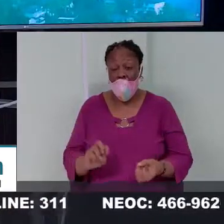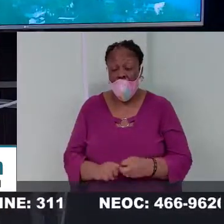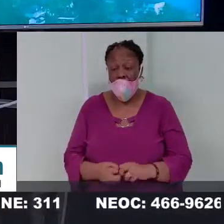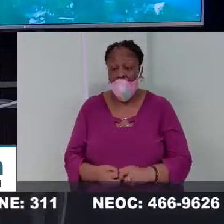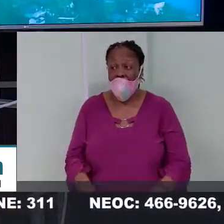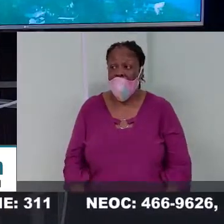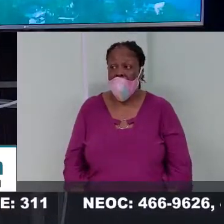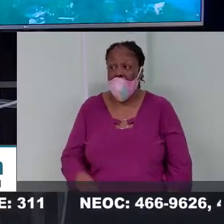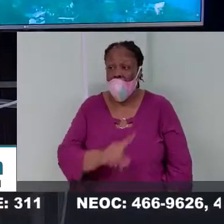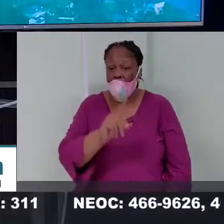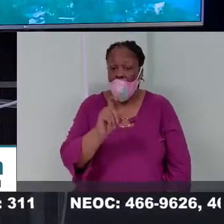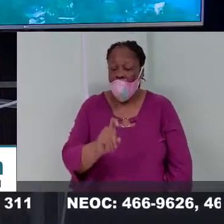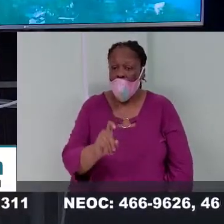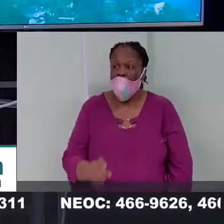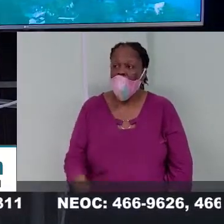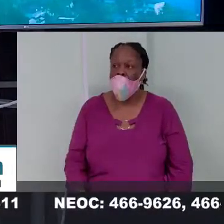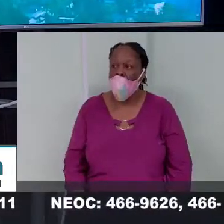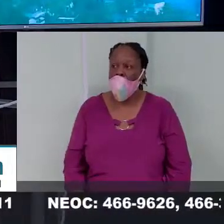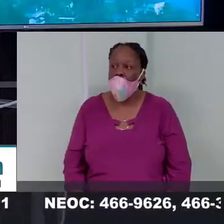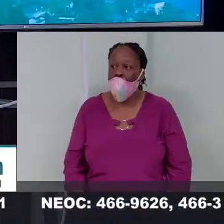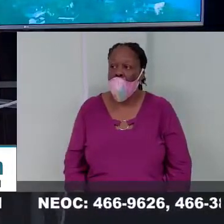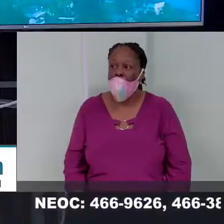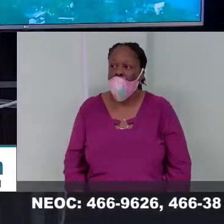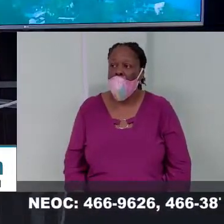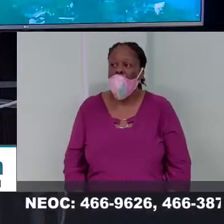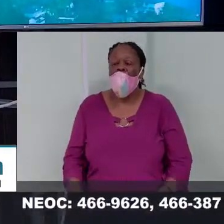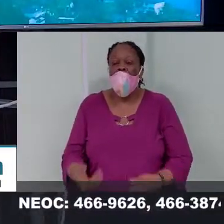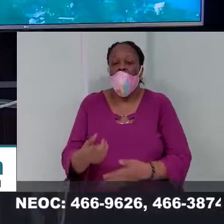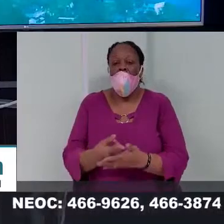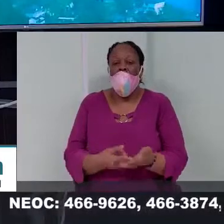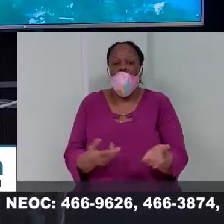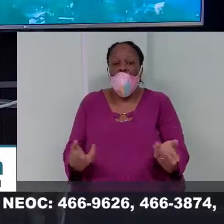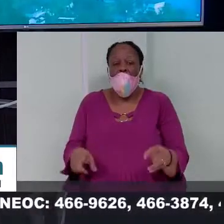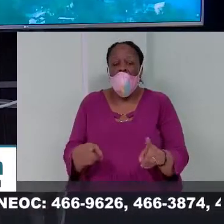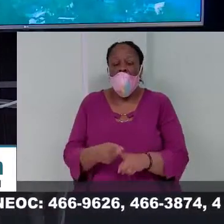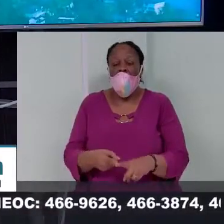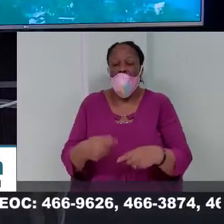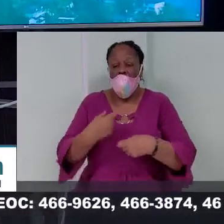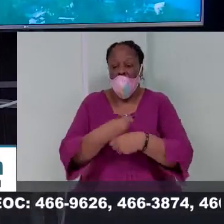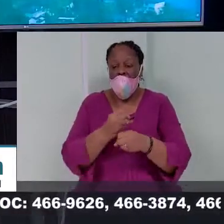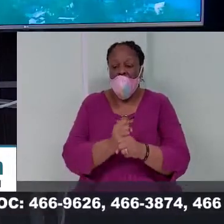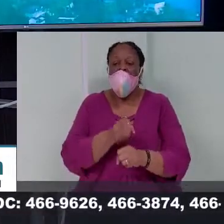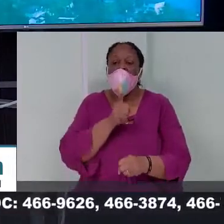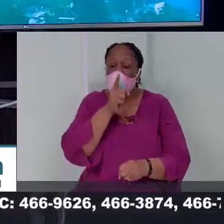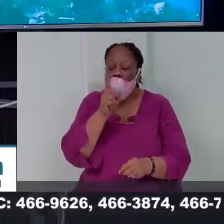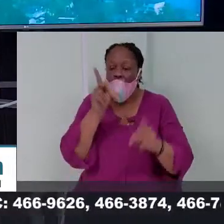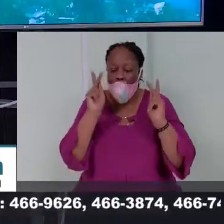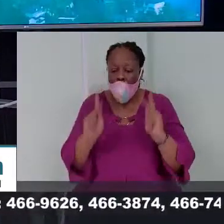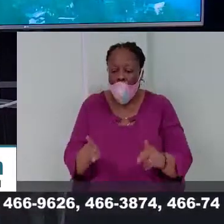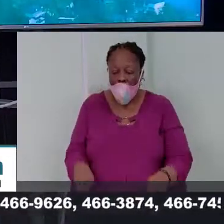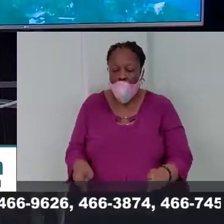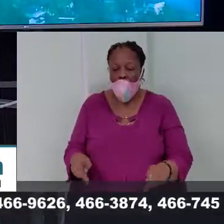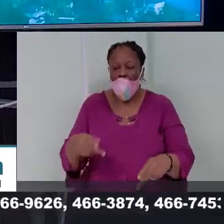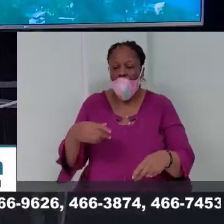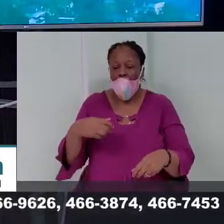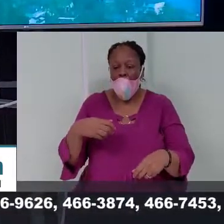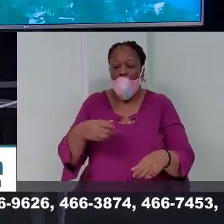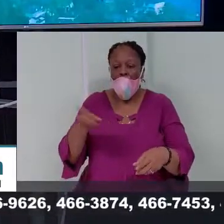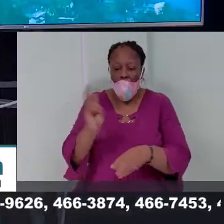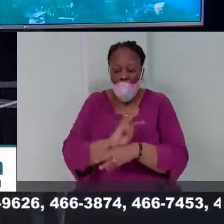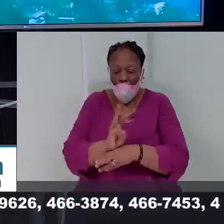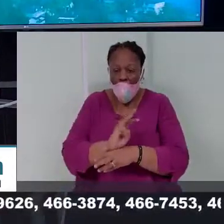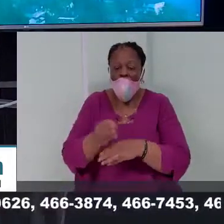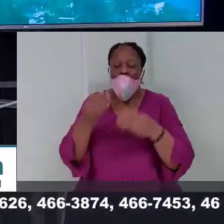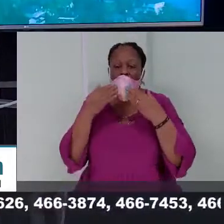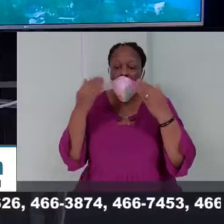we get an update on the enforcement of mask wearing in public places, boats, buses, etc.?